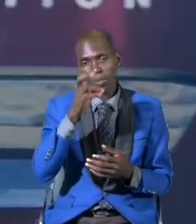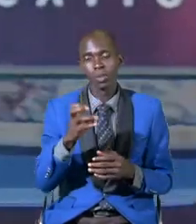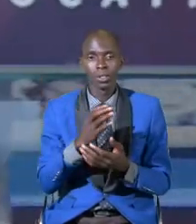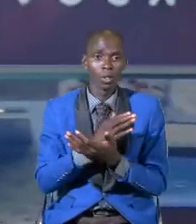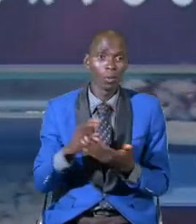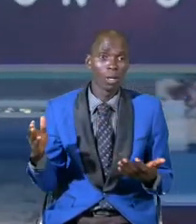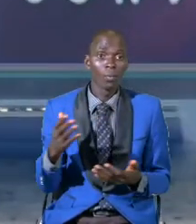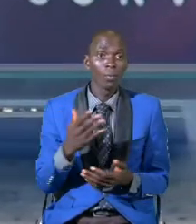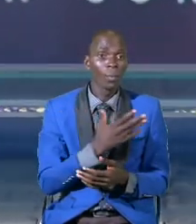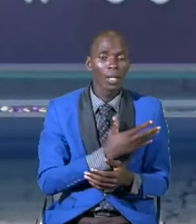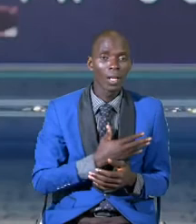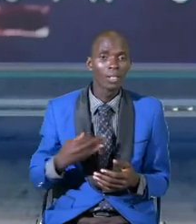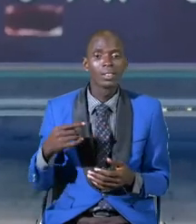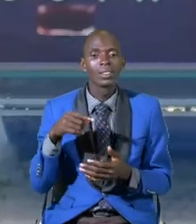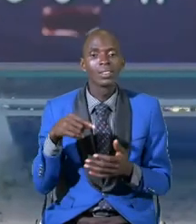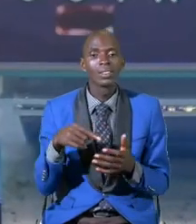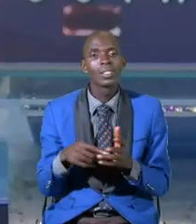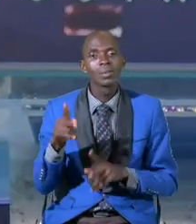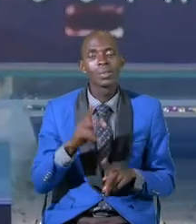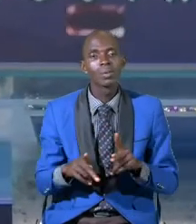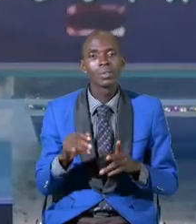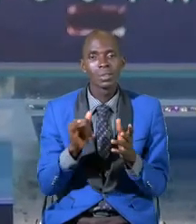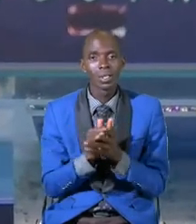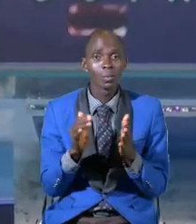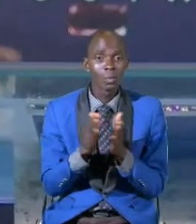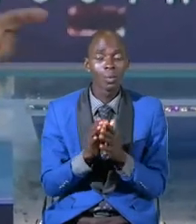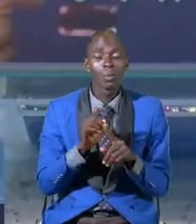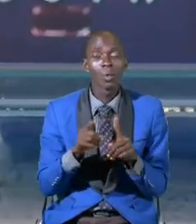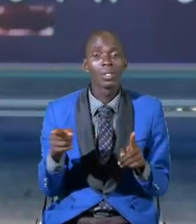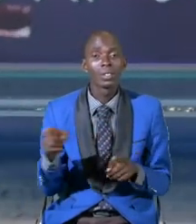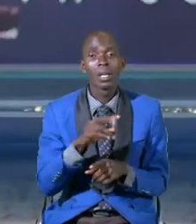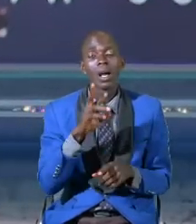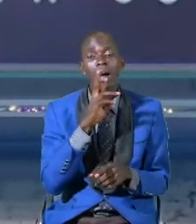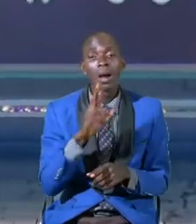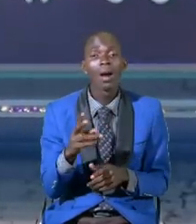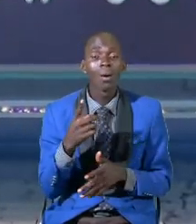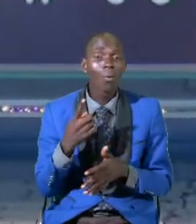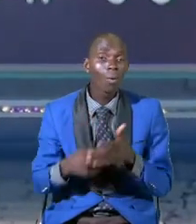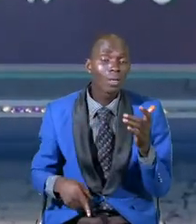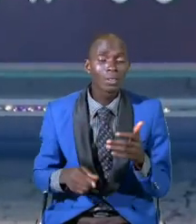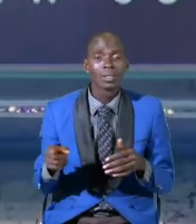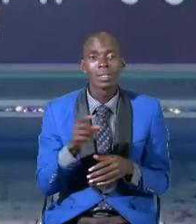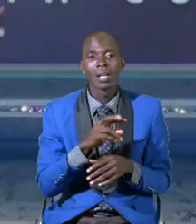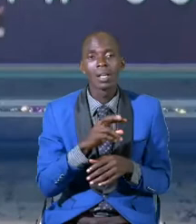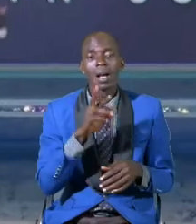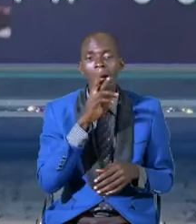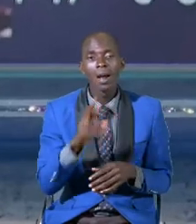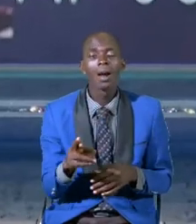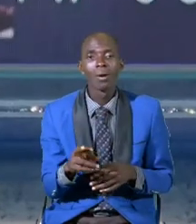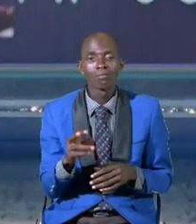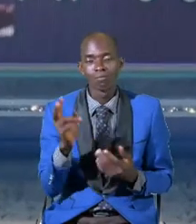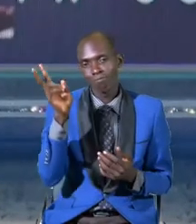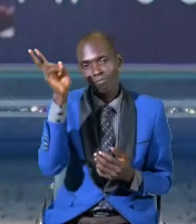same people that pray, they are cowards. They cannot be the front runner and